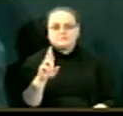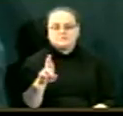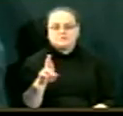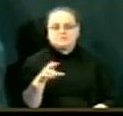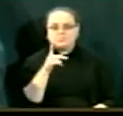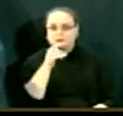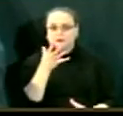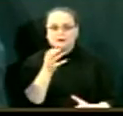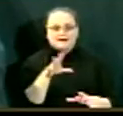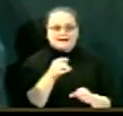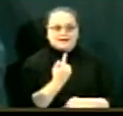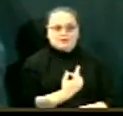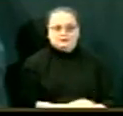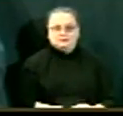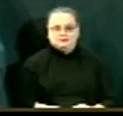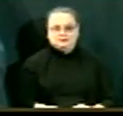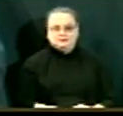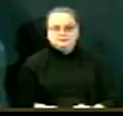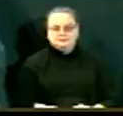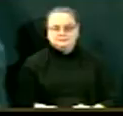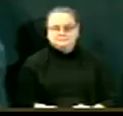want to take that one?